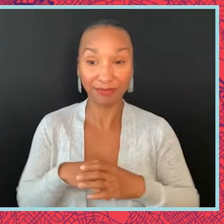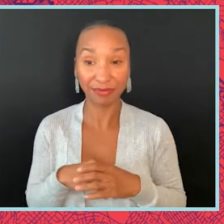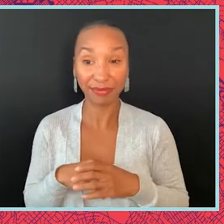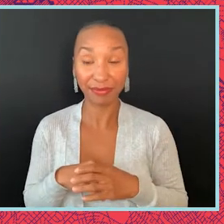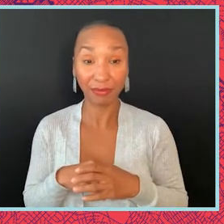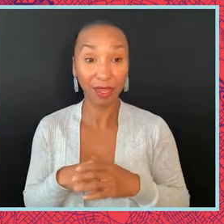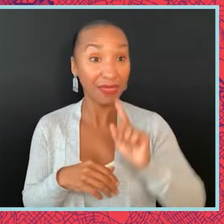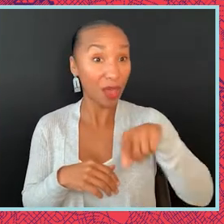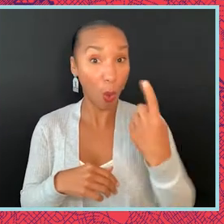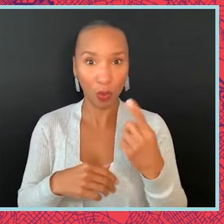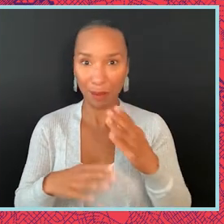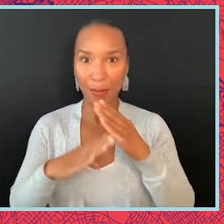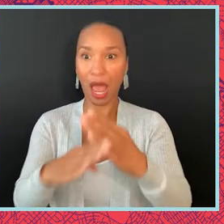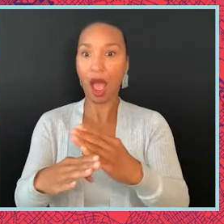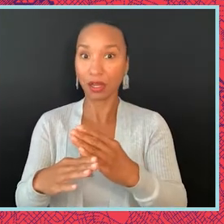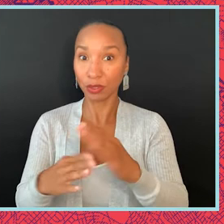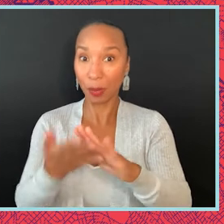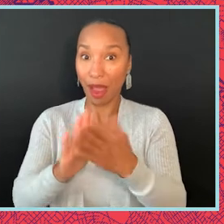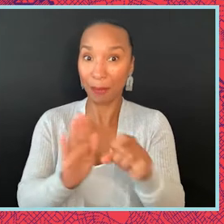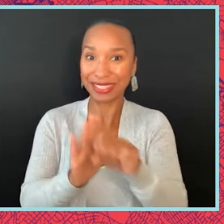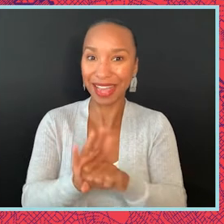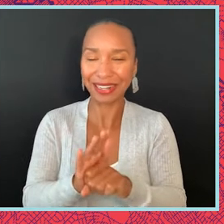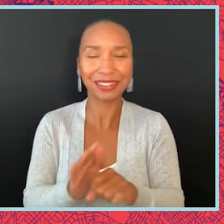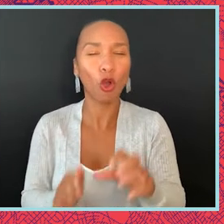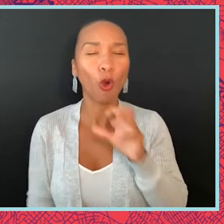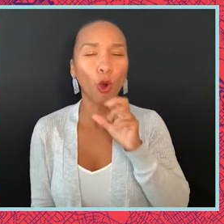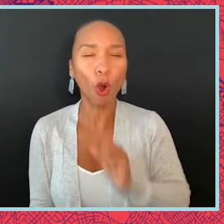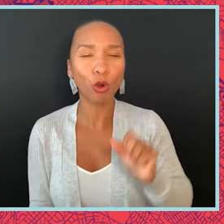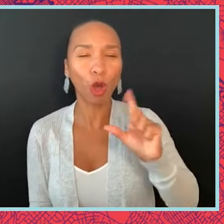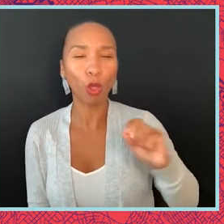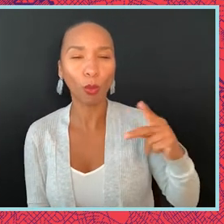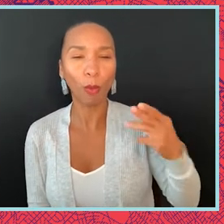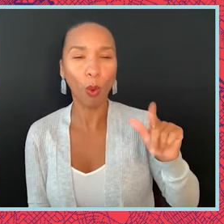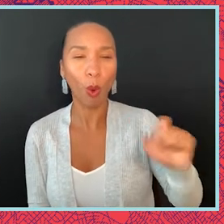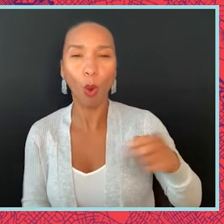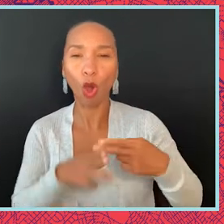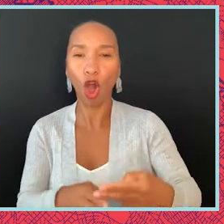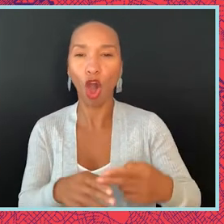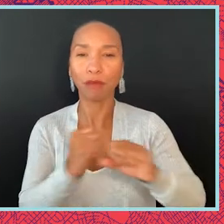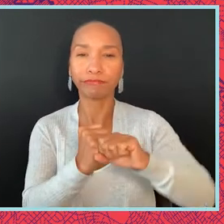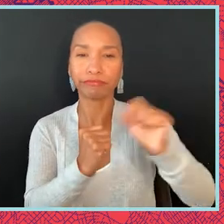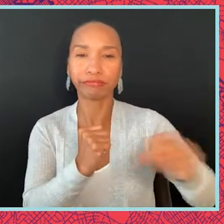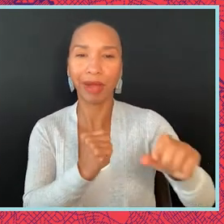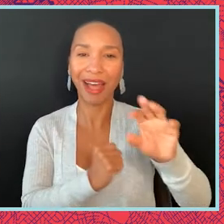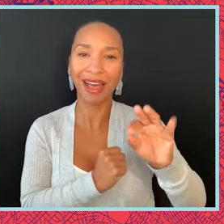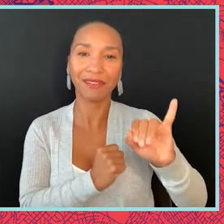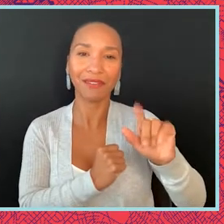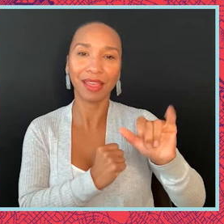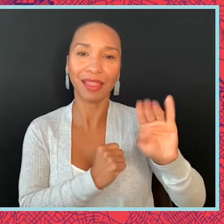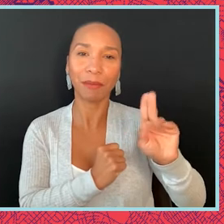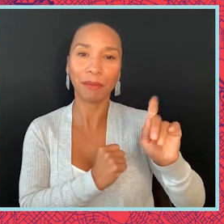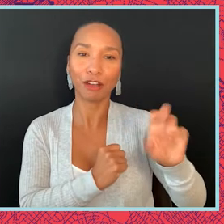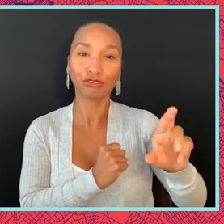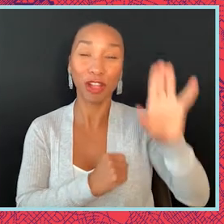people and the rights and privileges of statehood is an arcane Senate loophole known as the filibuster, which was a favorite